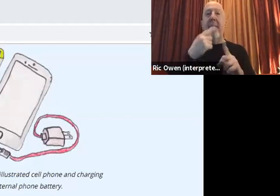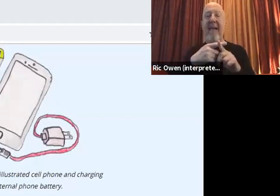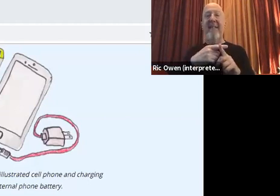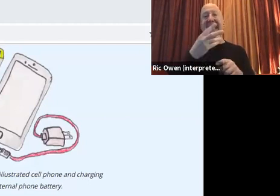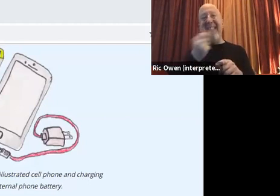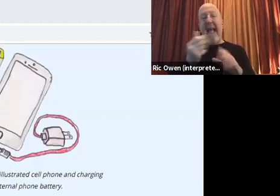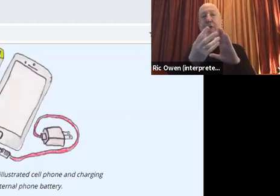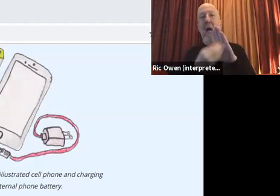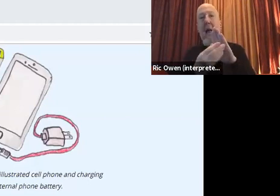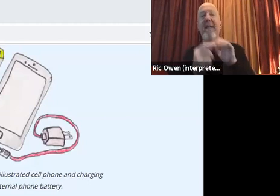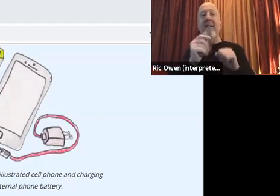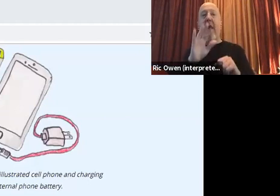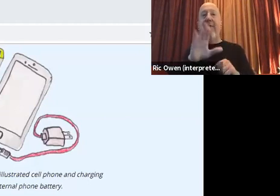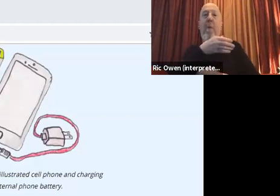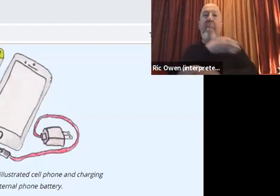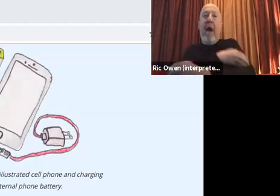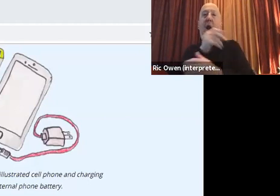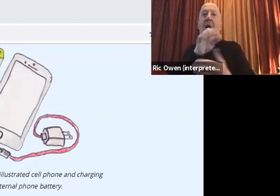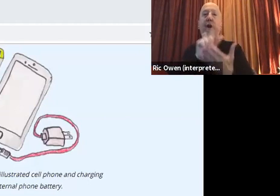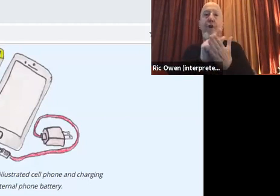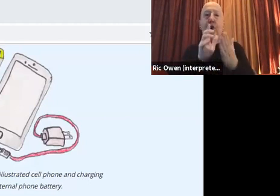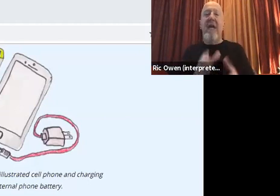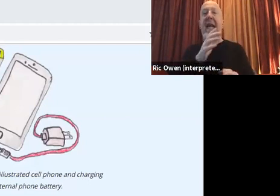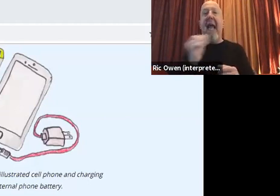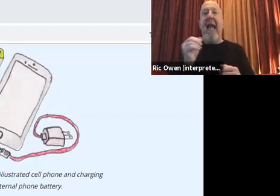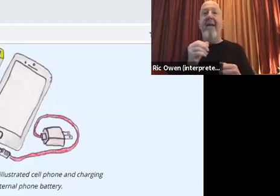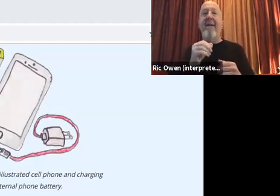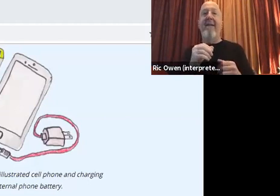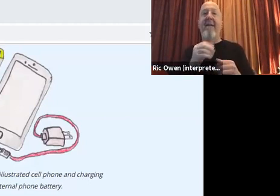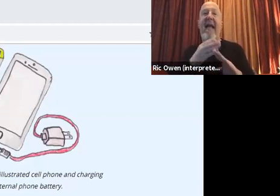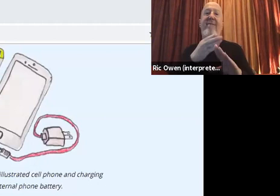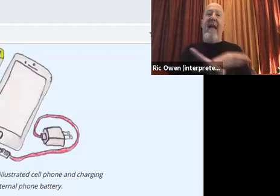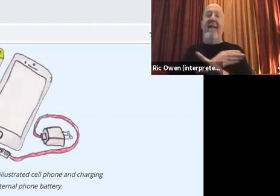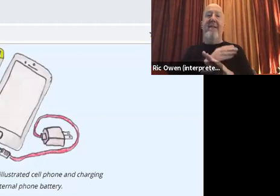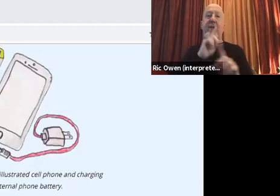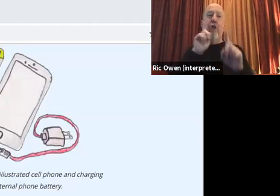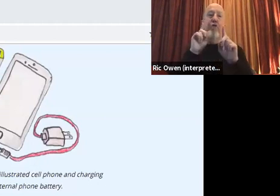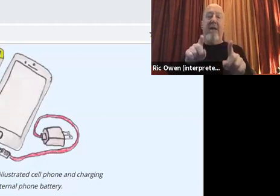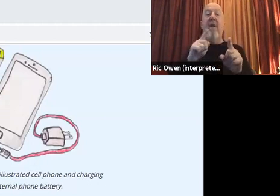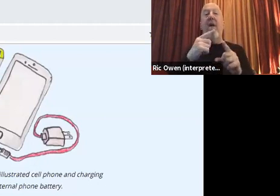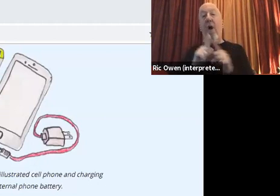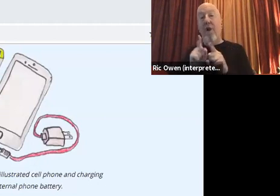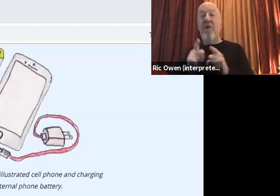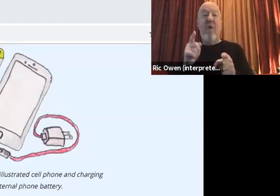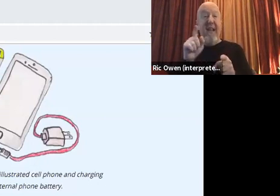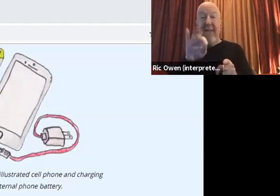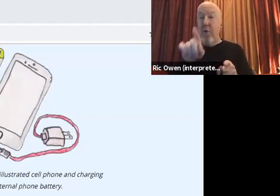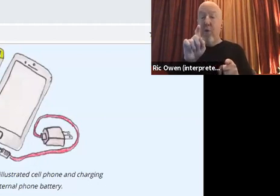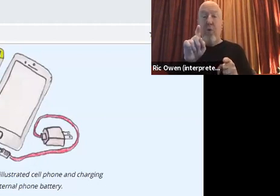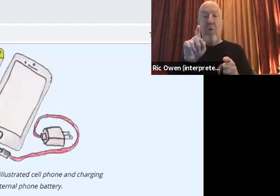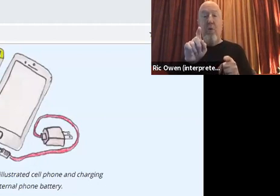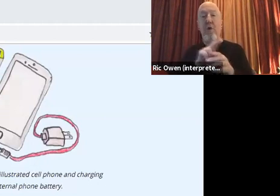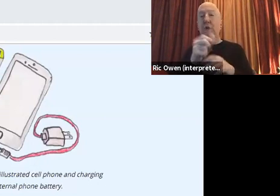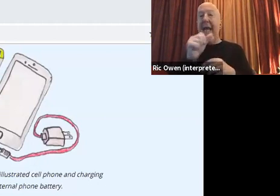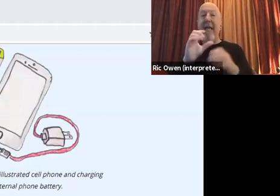and healthcare directives. And communication tools, including assistive devices.